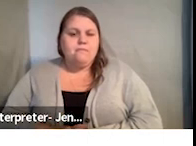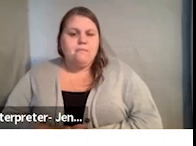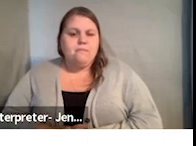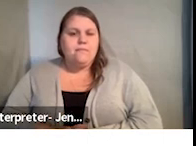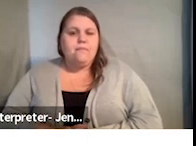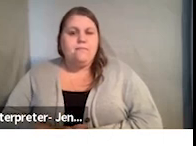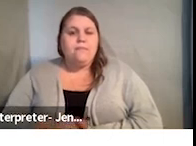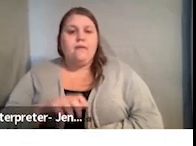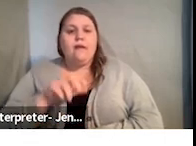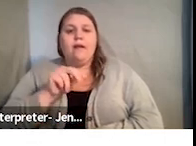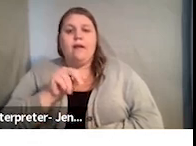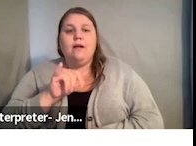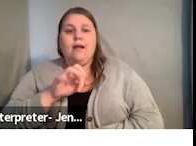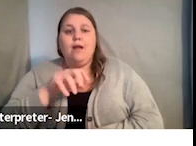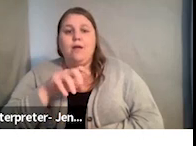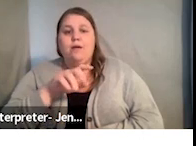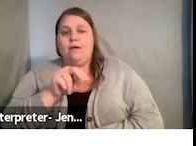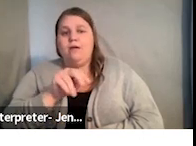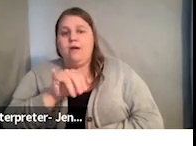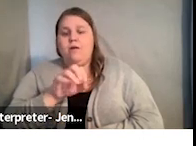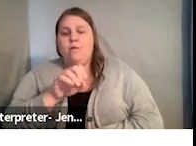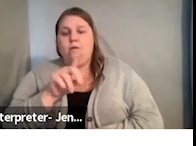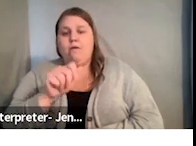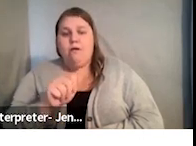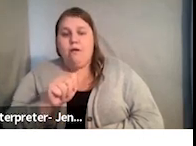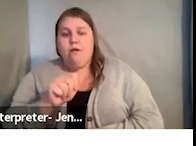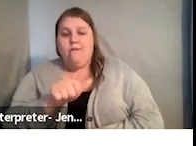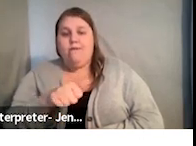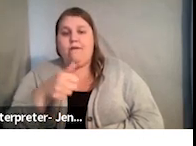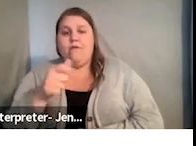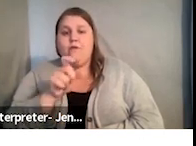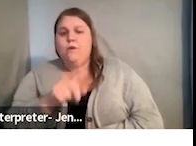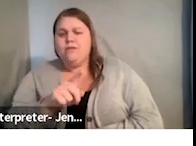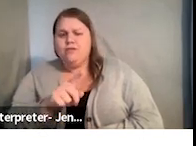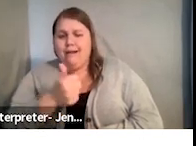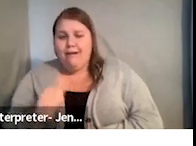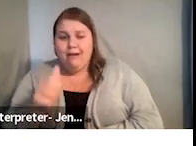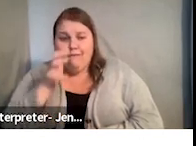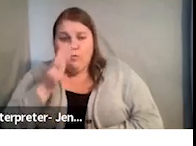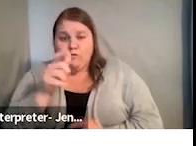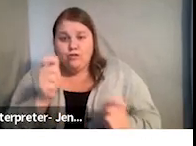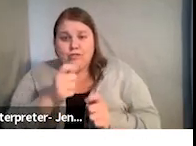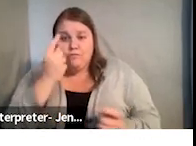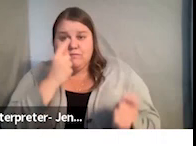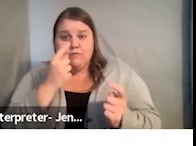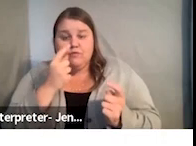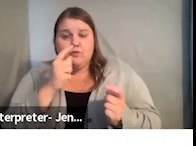And then Naoka, there's a question. Are there any future changes you're considering to improve the provider certification system?